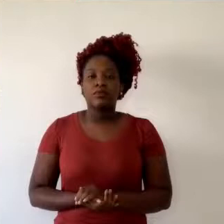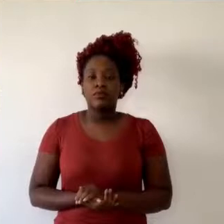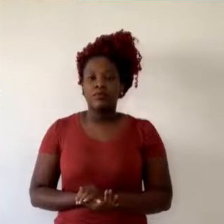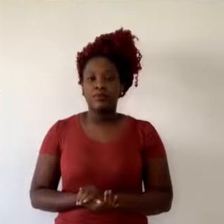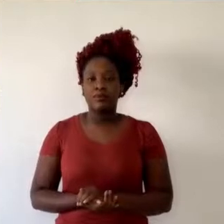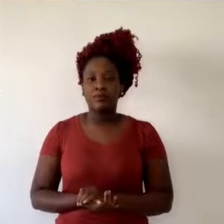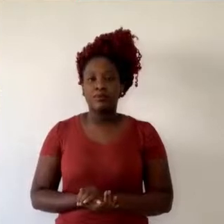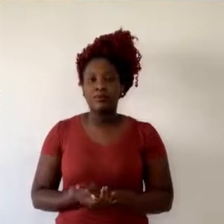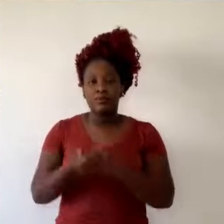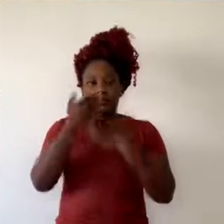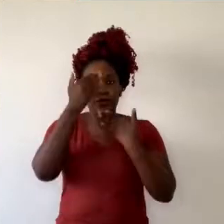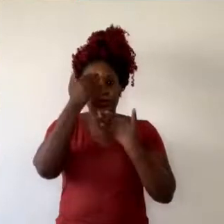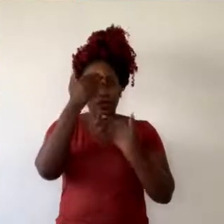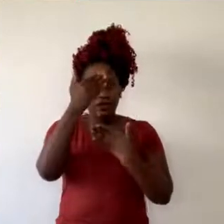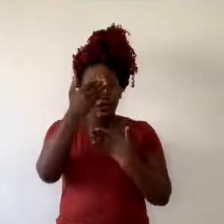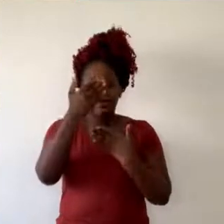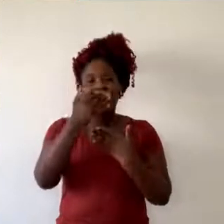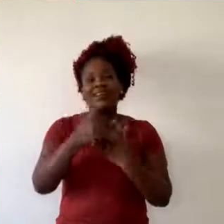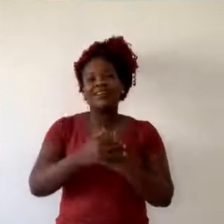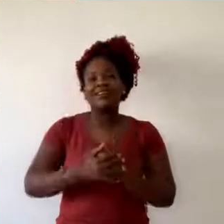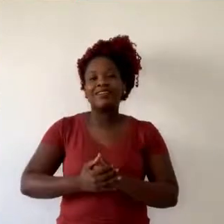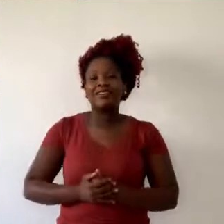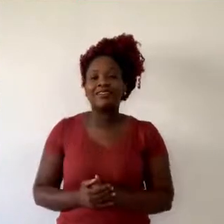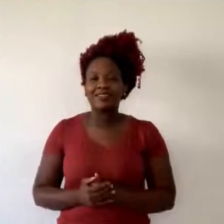inequalities. Thank you, Mafo.